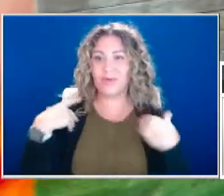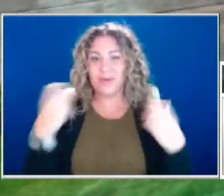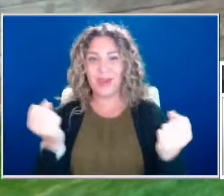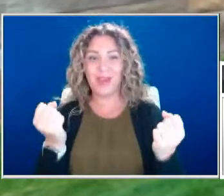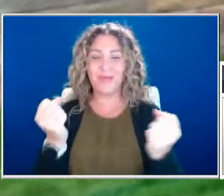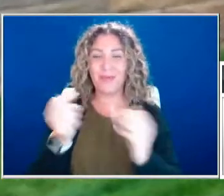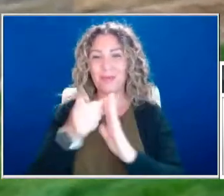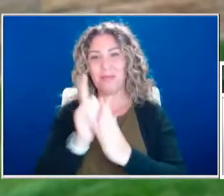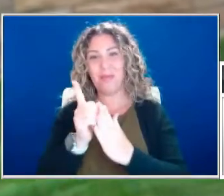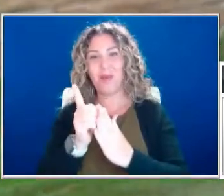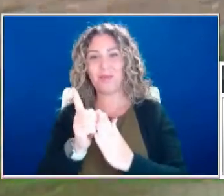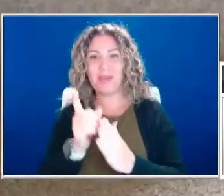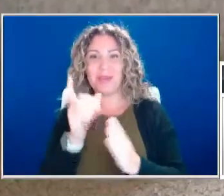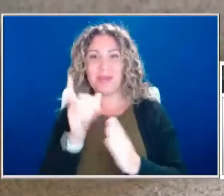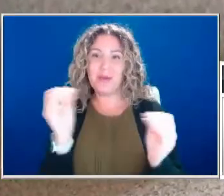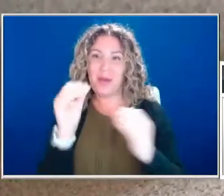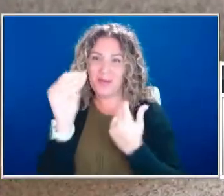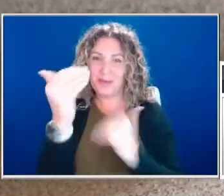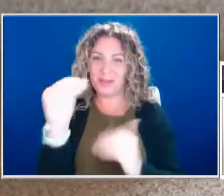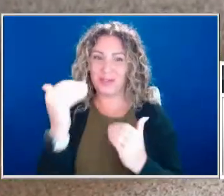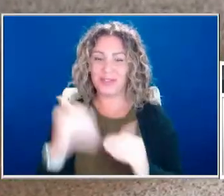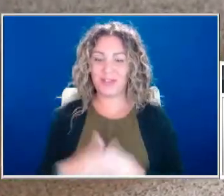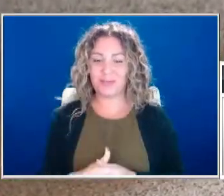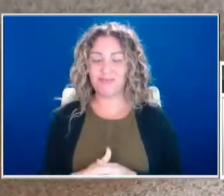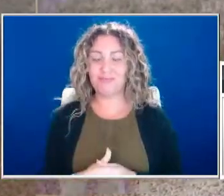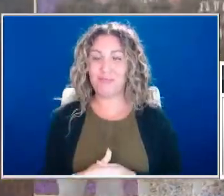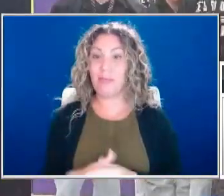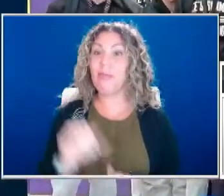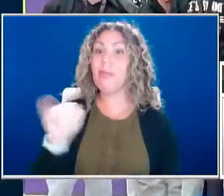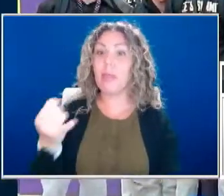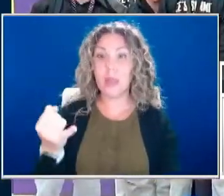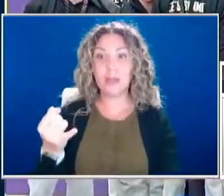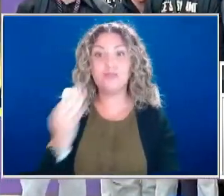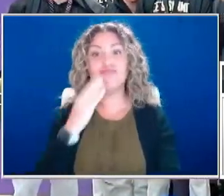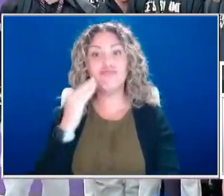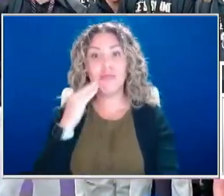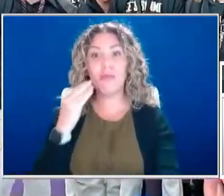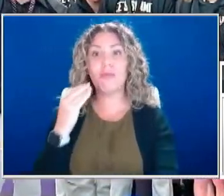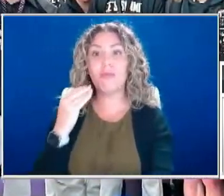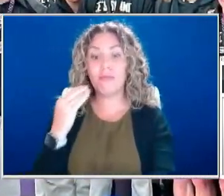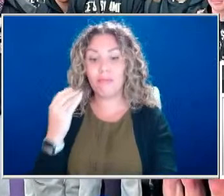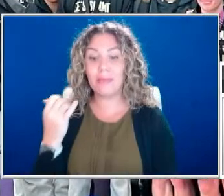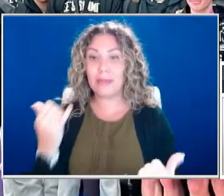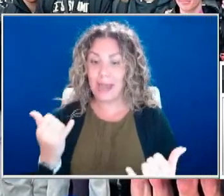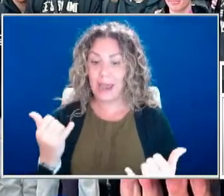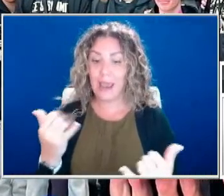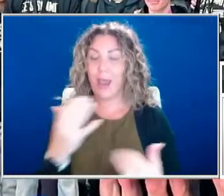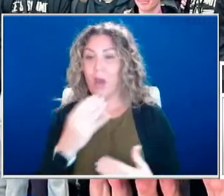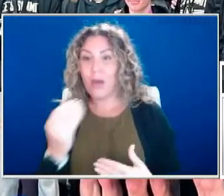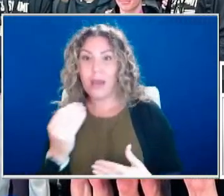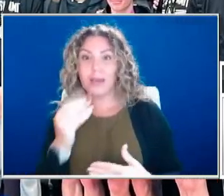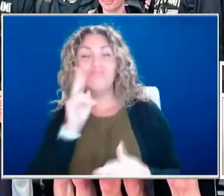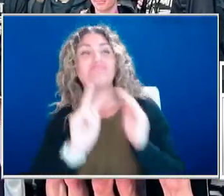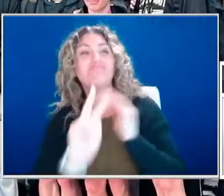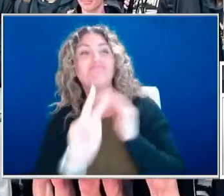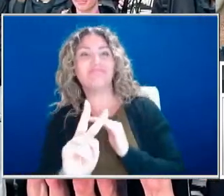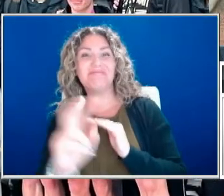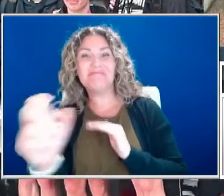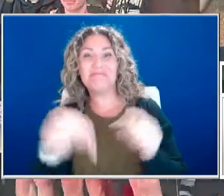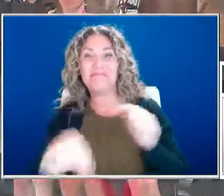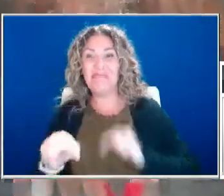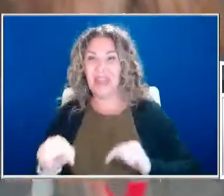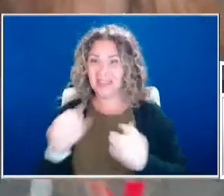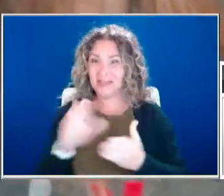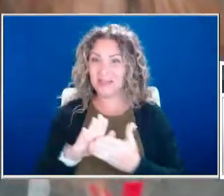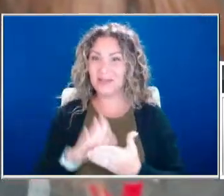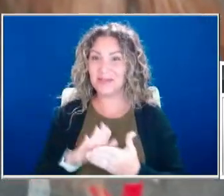have any restrictions for him. AJ's back home now and doing well, and really looks forward to getting back to school. Kids walk